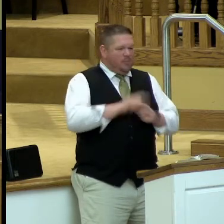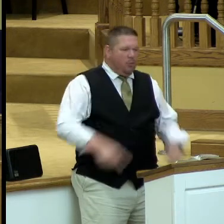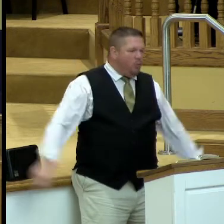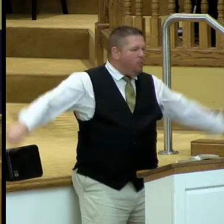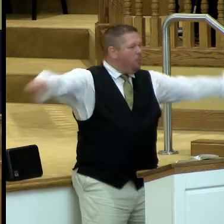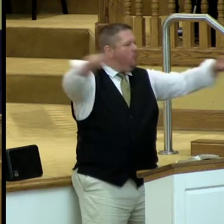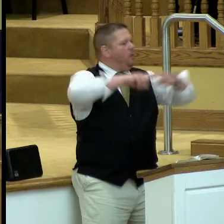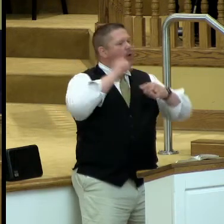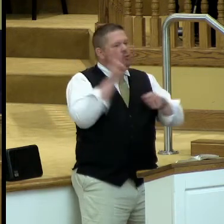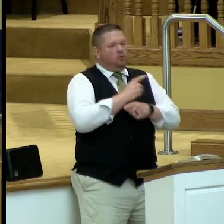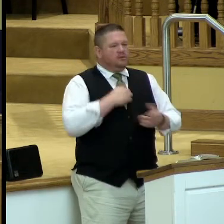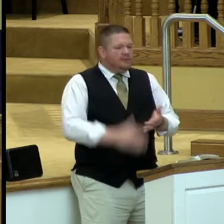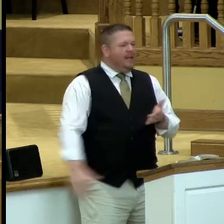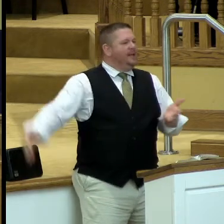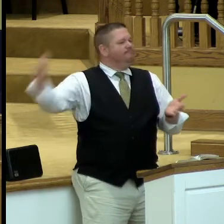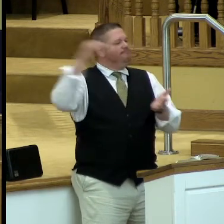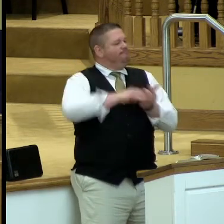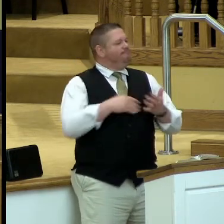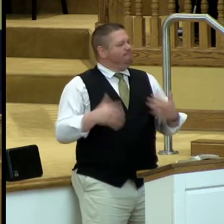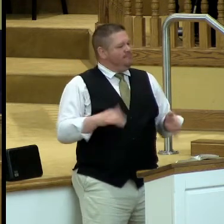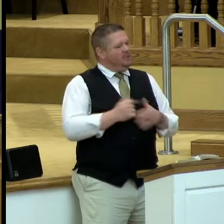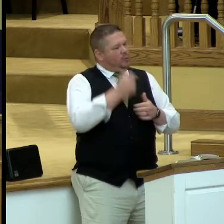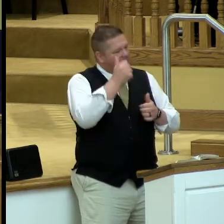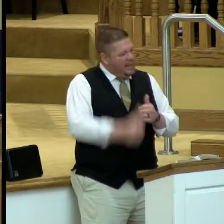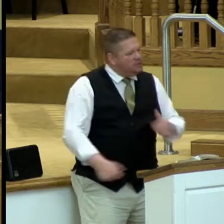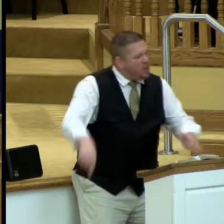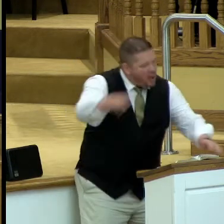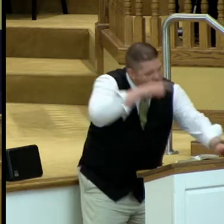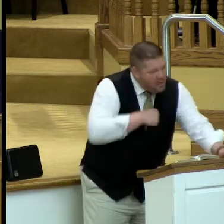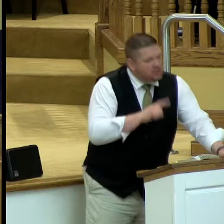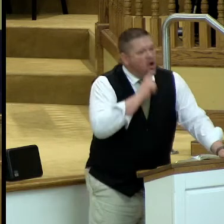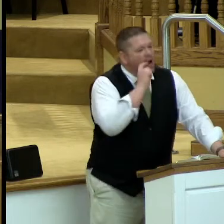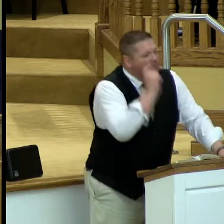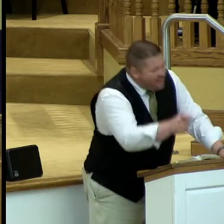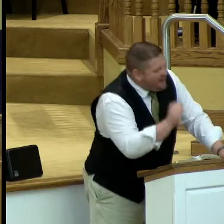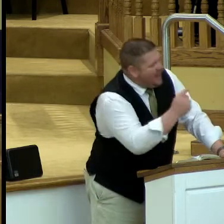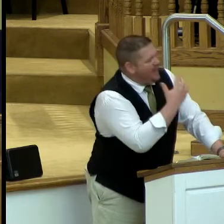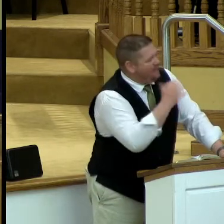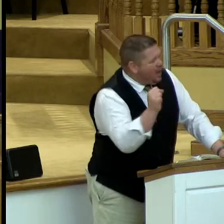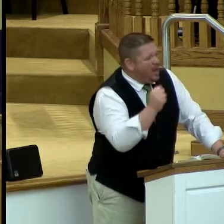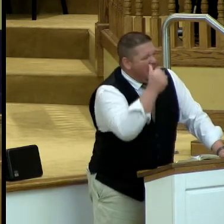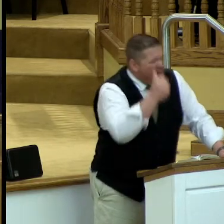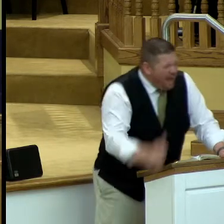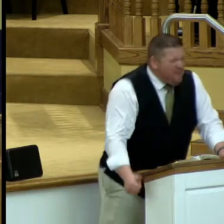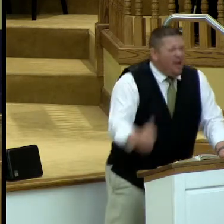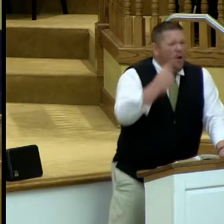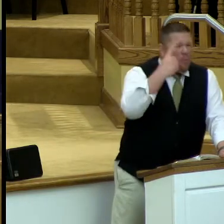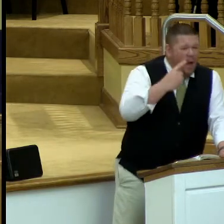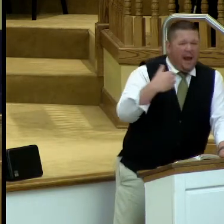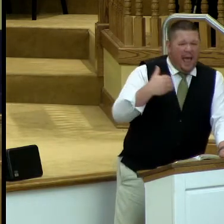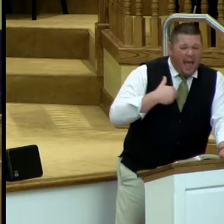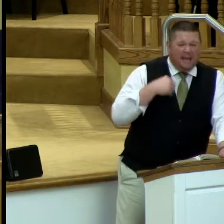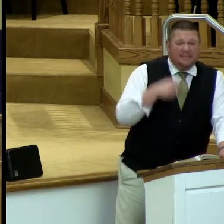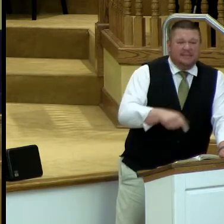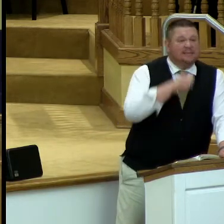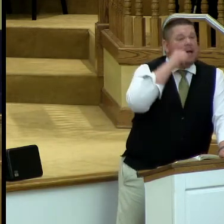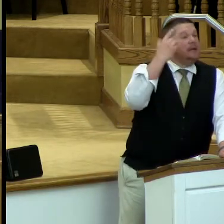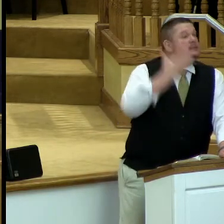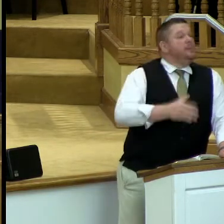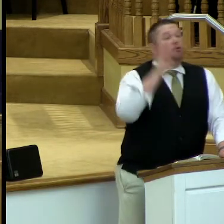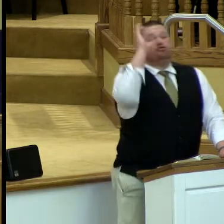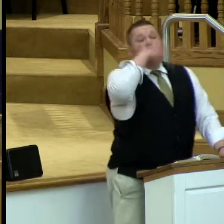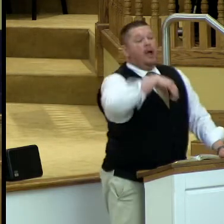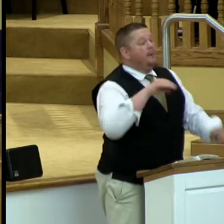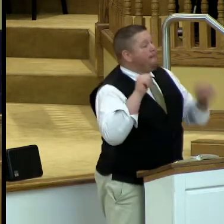it to be used. What each one of us are granted through salvation. Everybody can have this. This is not some